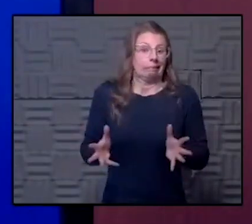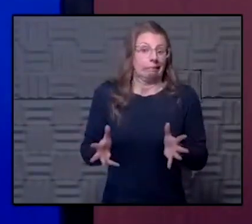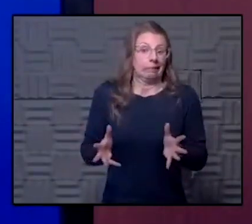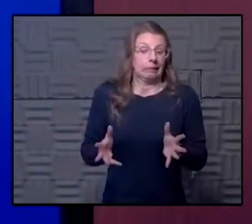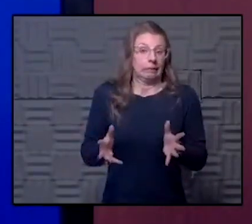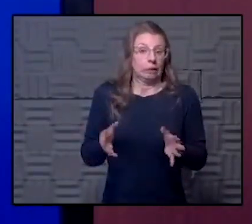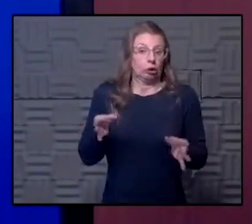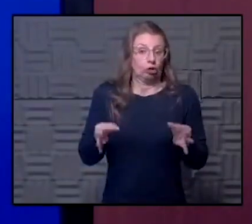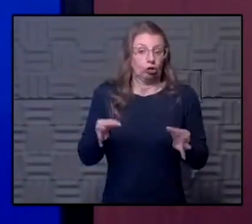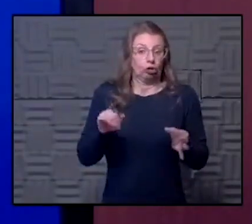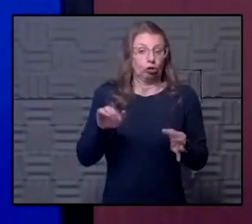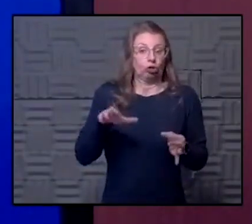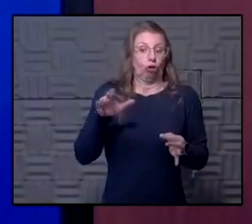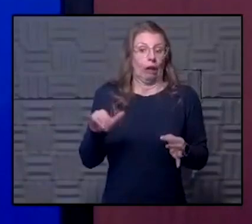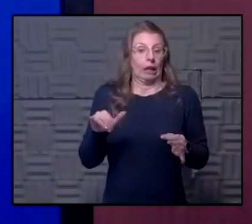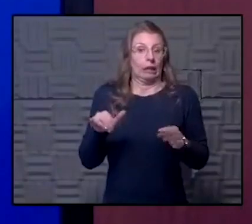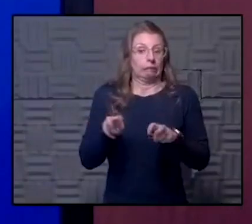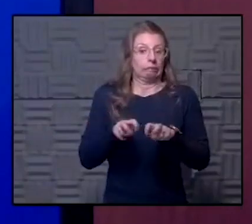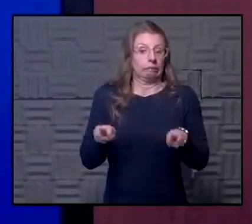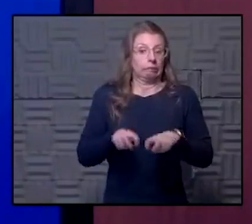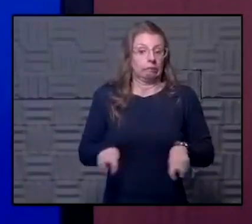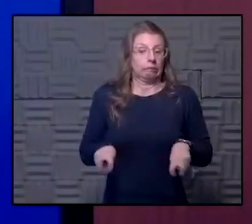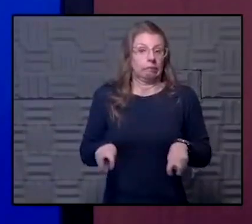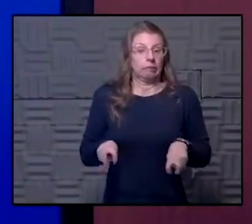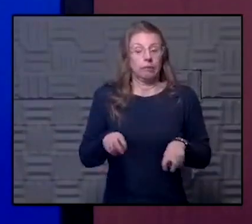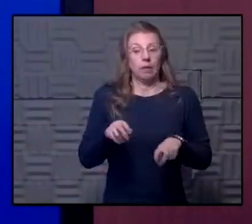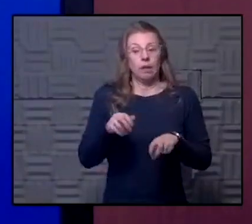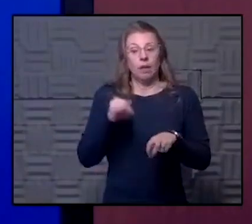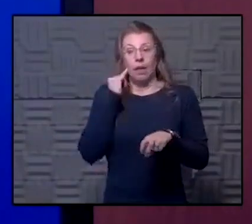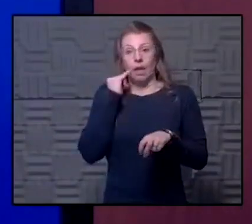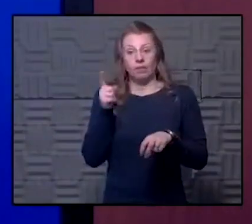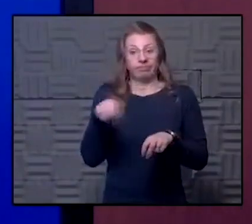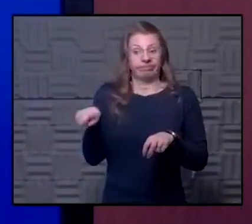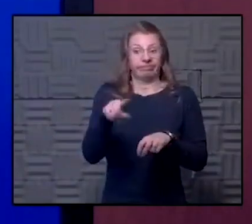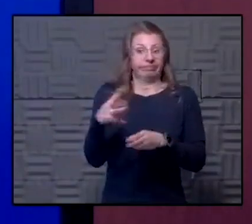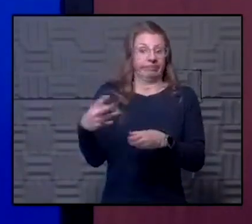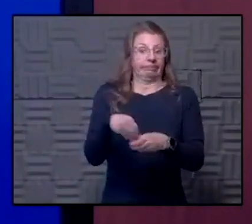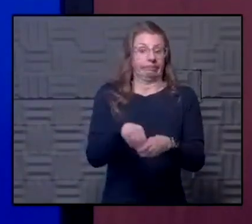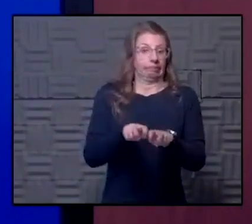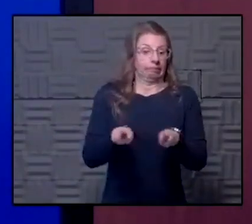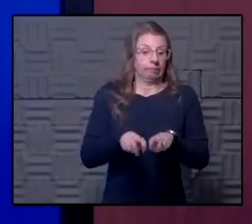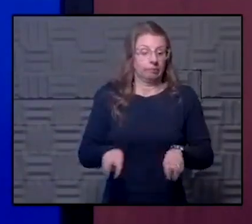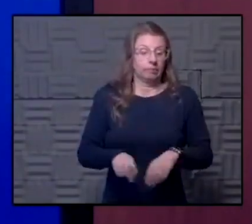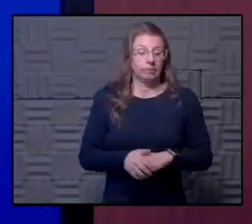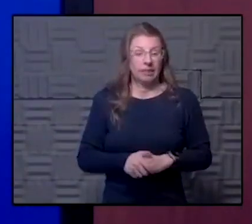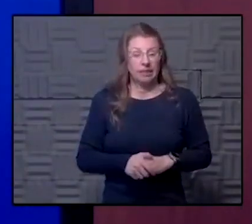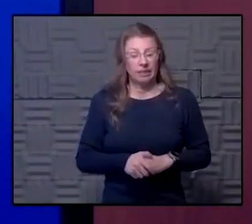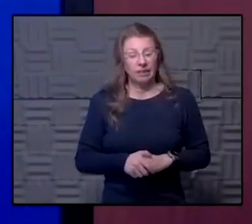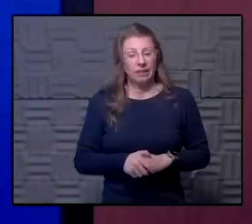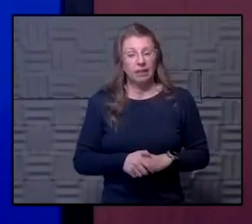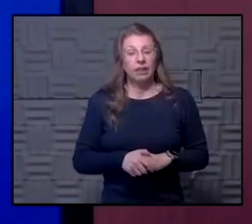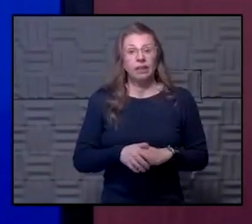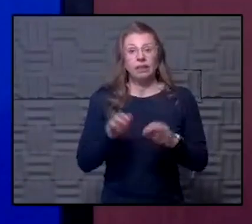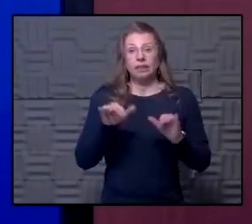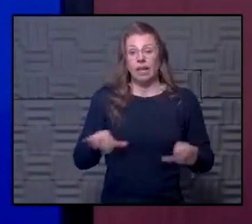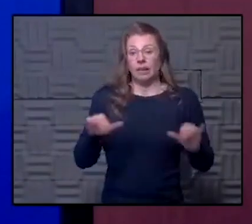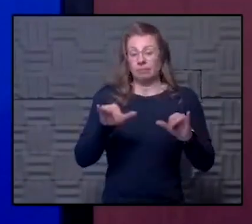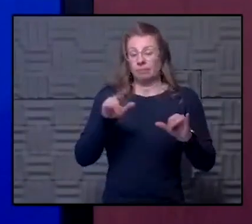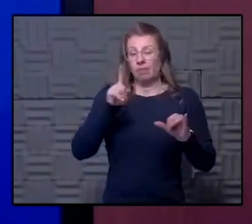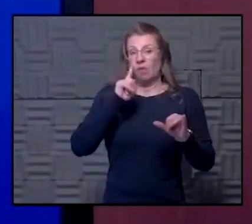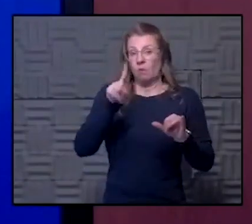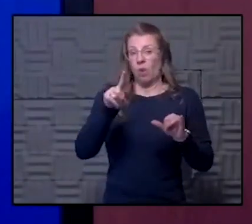jury, if you're able to participate as well. The same pillars of infection